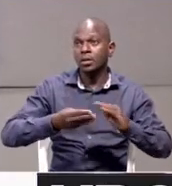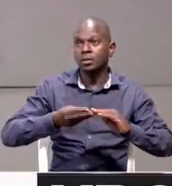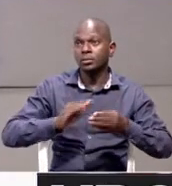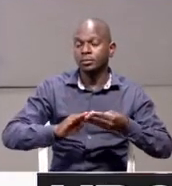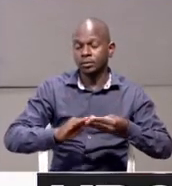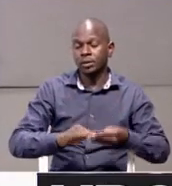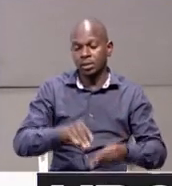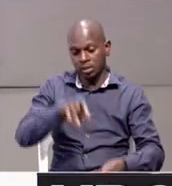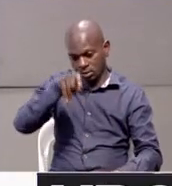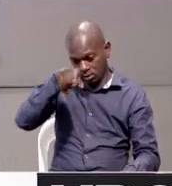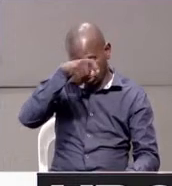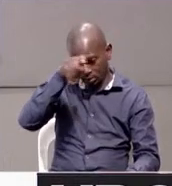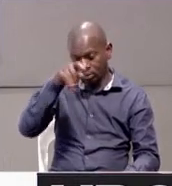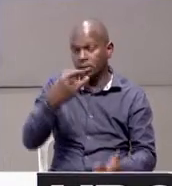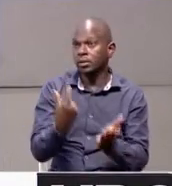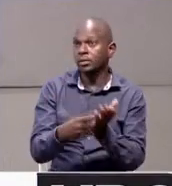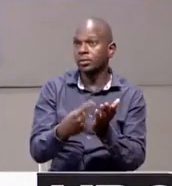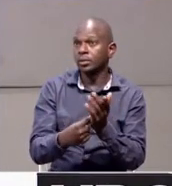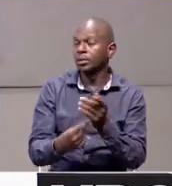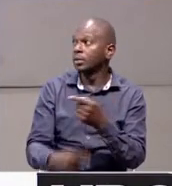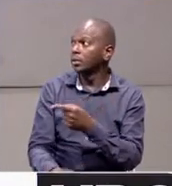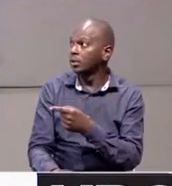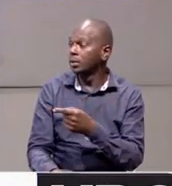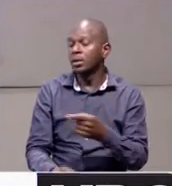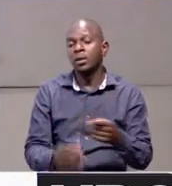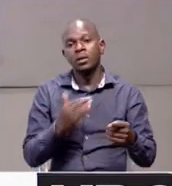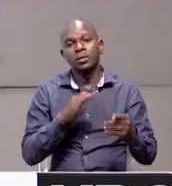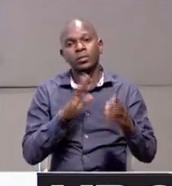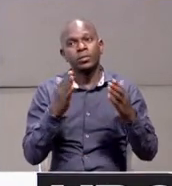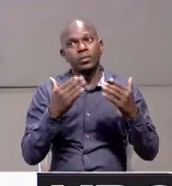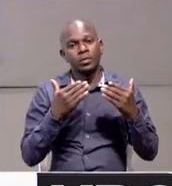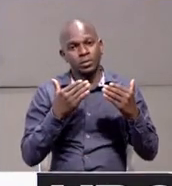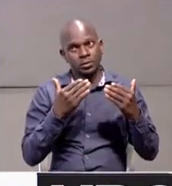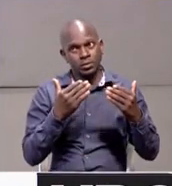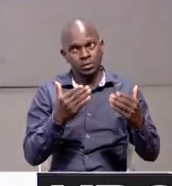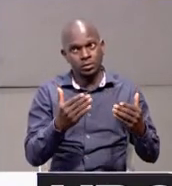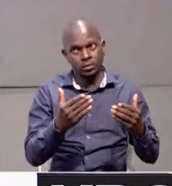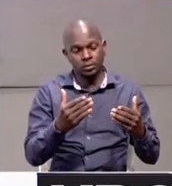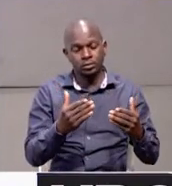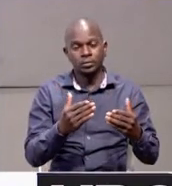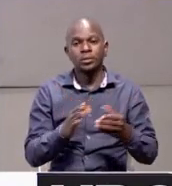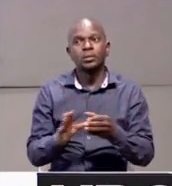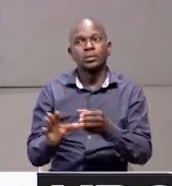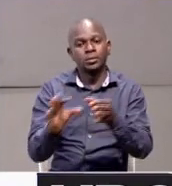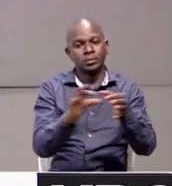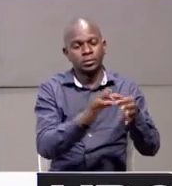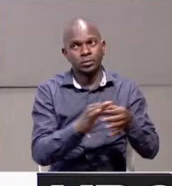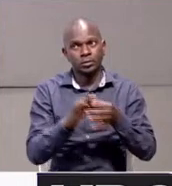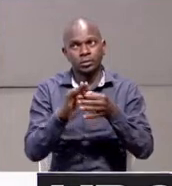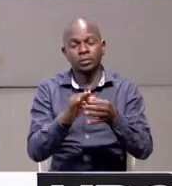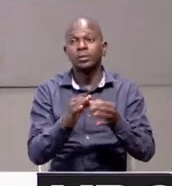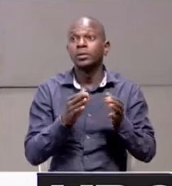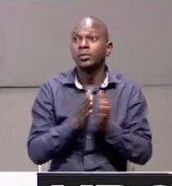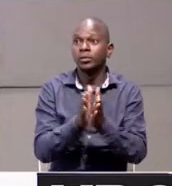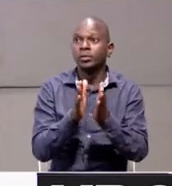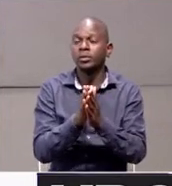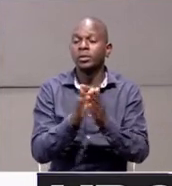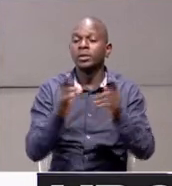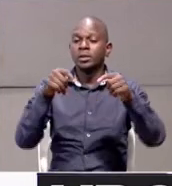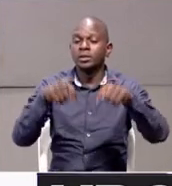between Turkey and Uganda. Okandi kubebaza okube ekitole ngabulido bwenchi bakoba nti nolwa